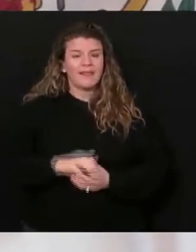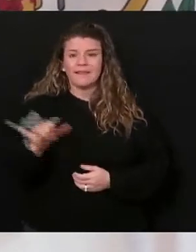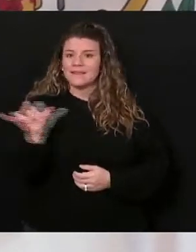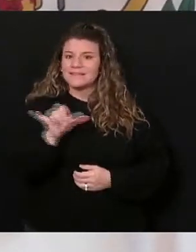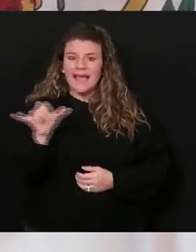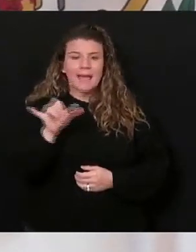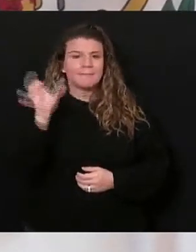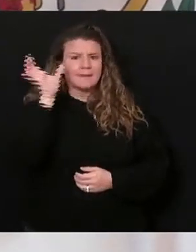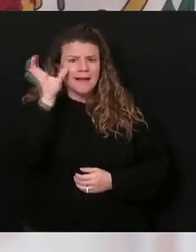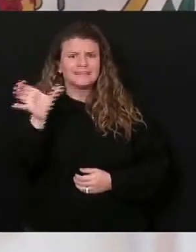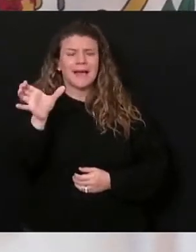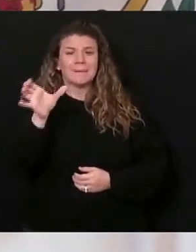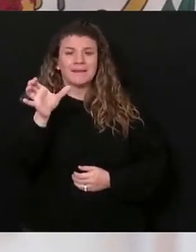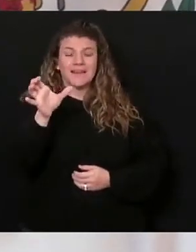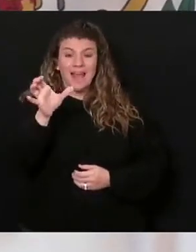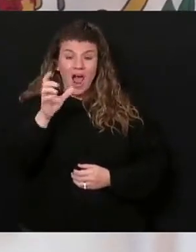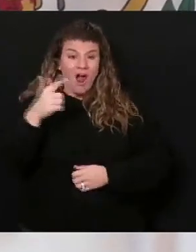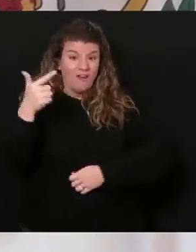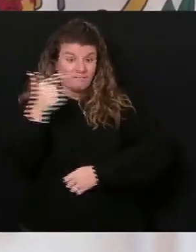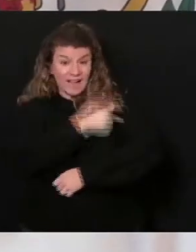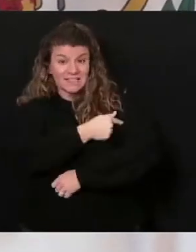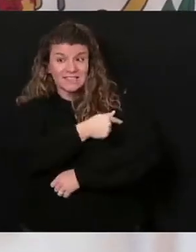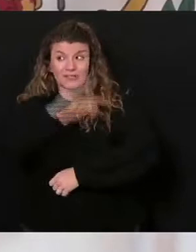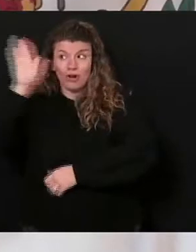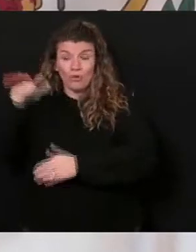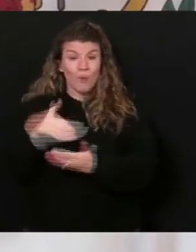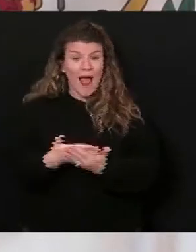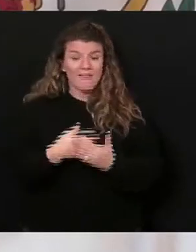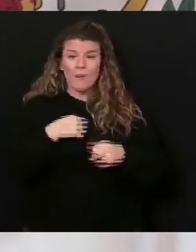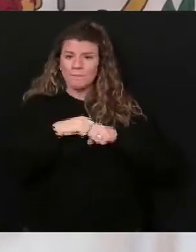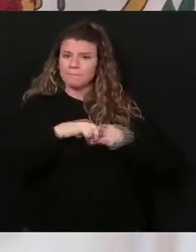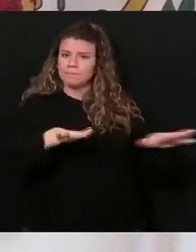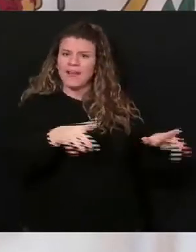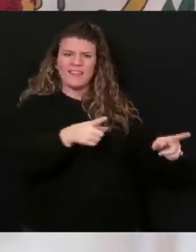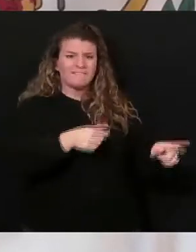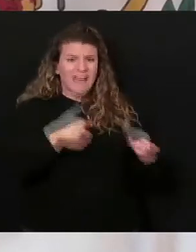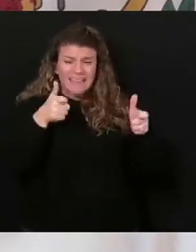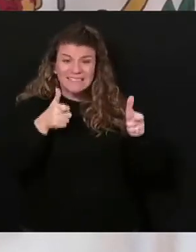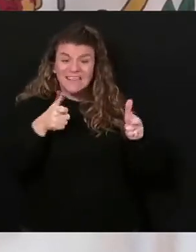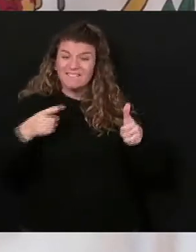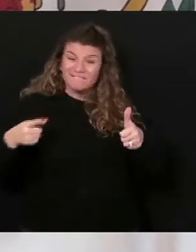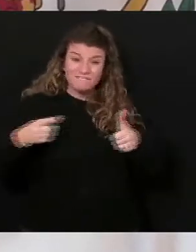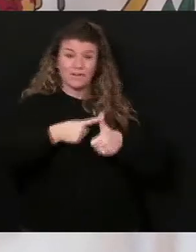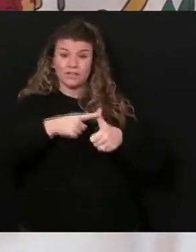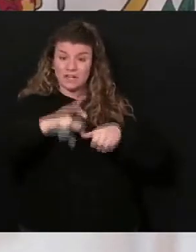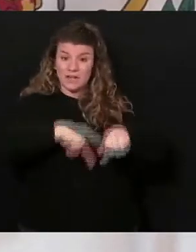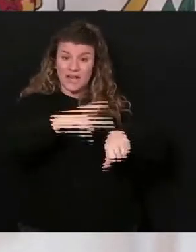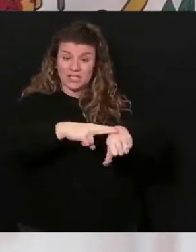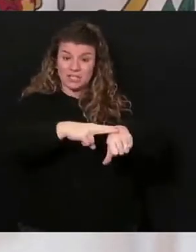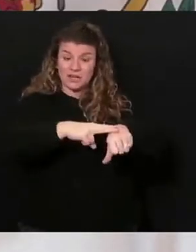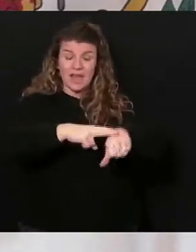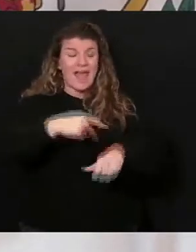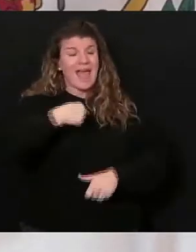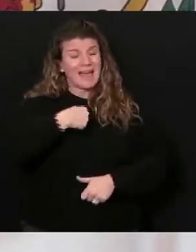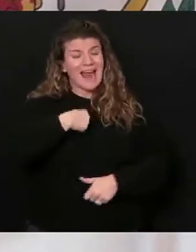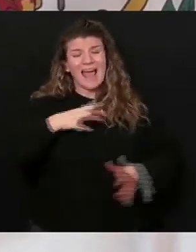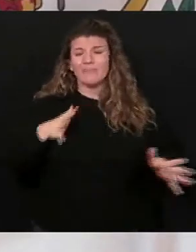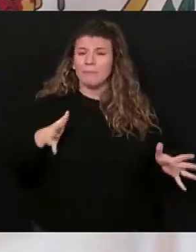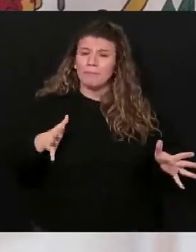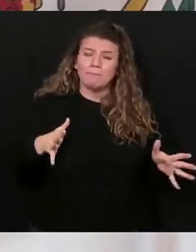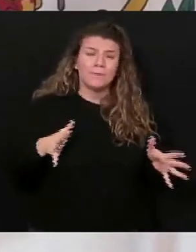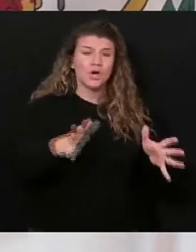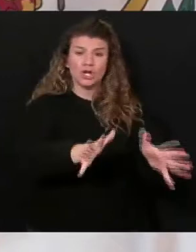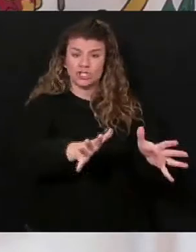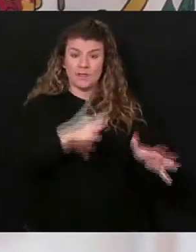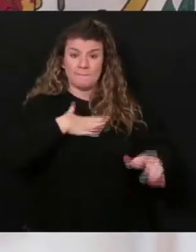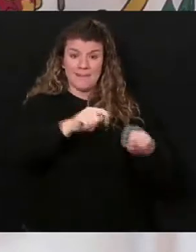with absolutely getting out our vaccines the fastest. First in the nation. And I have pushed and pushed and pushed to